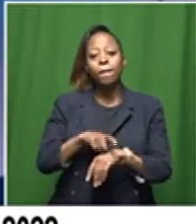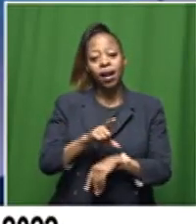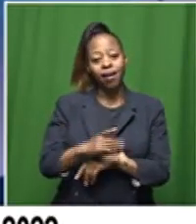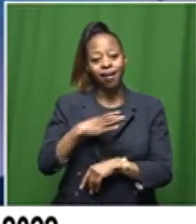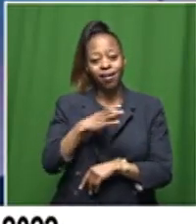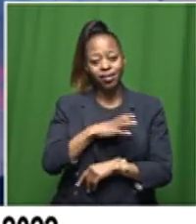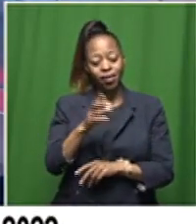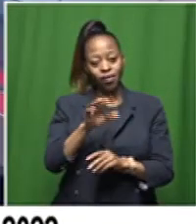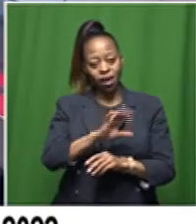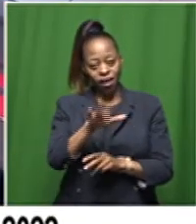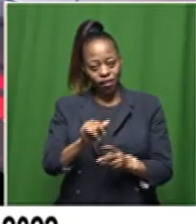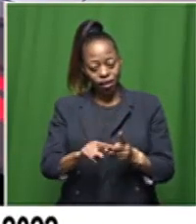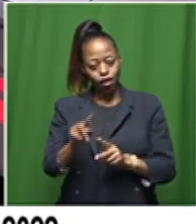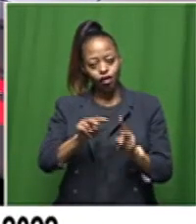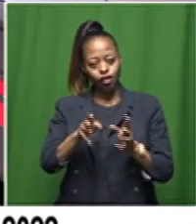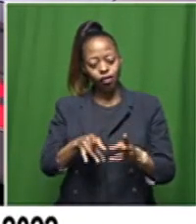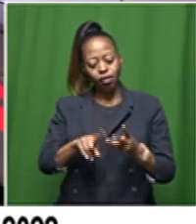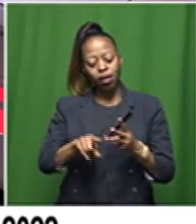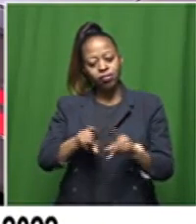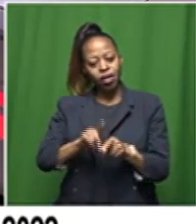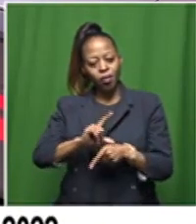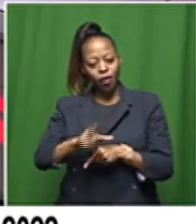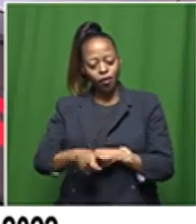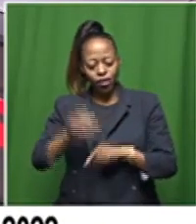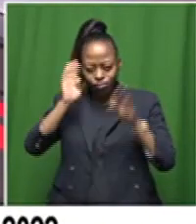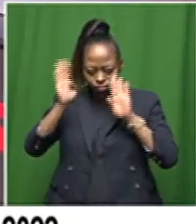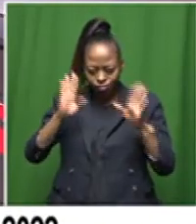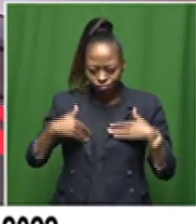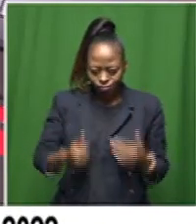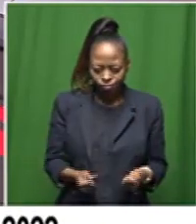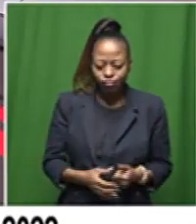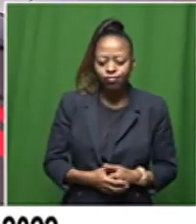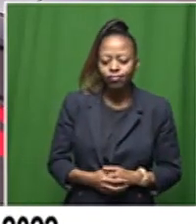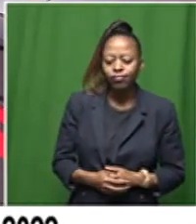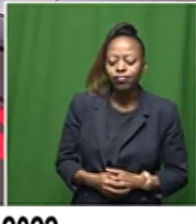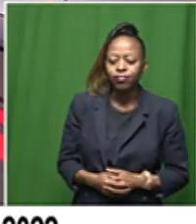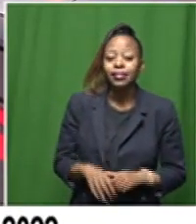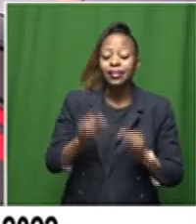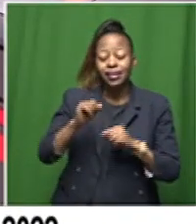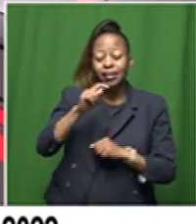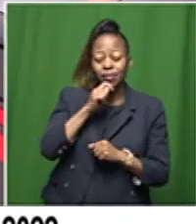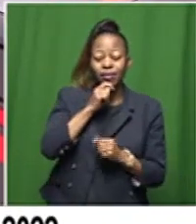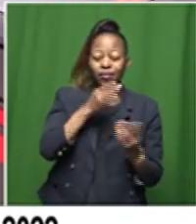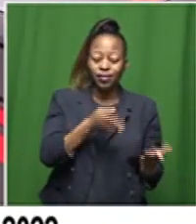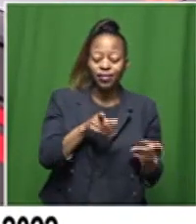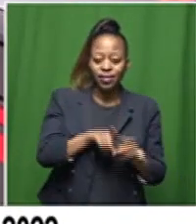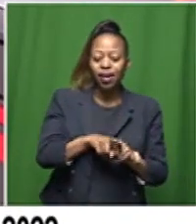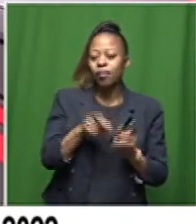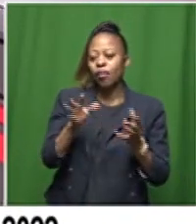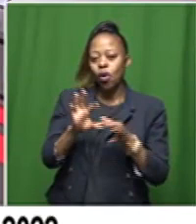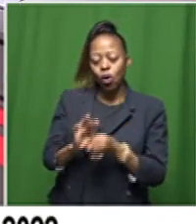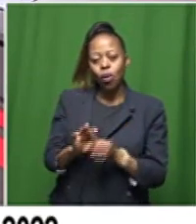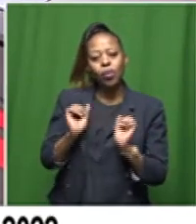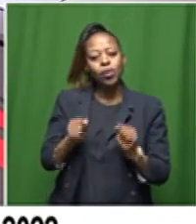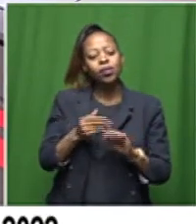regulators, as well as the conference. Good day. Thank you so much for joining us. Good morning to you and the viewers. So let's jump into it.